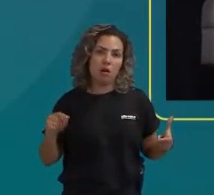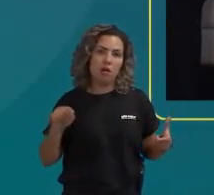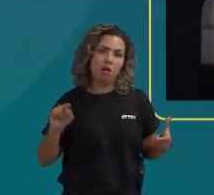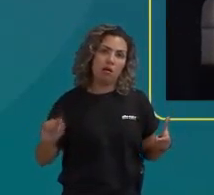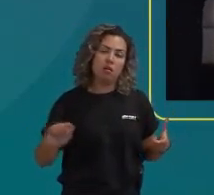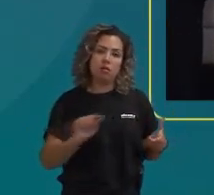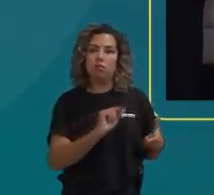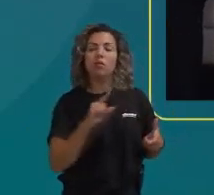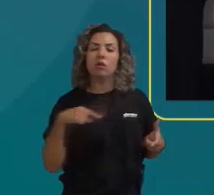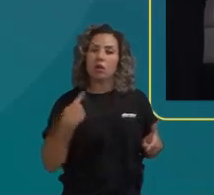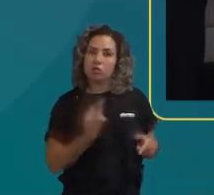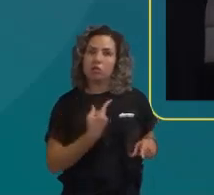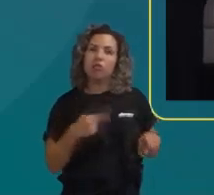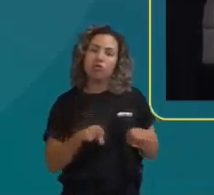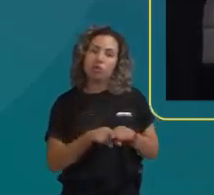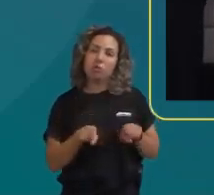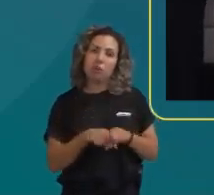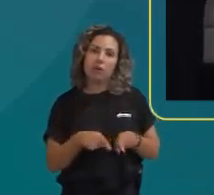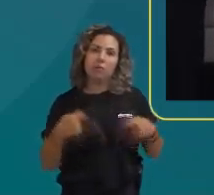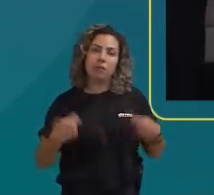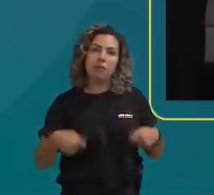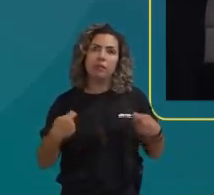outletting